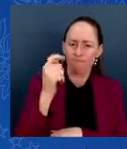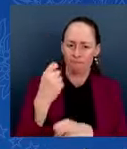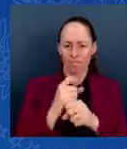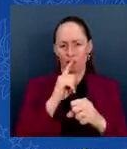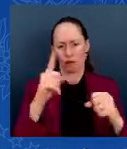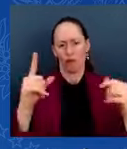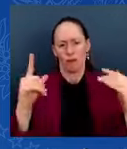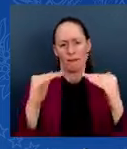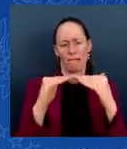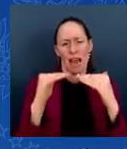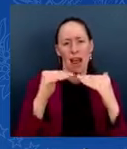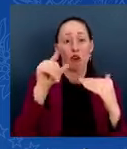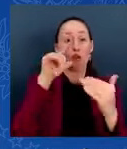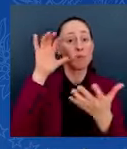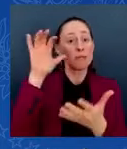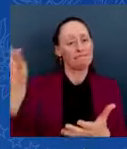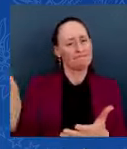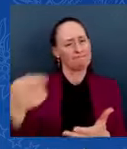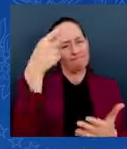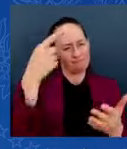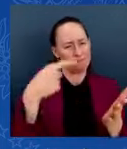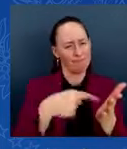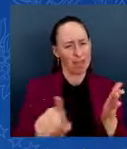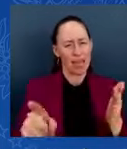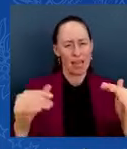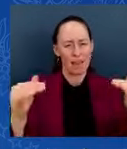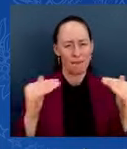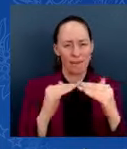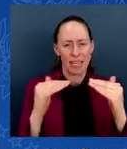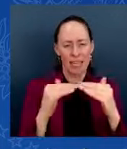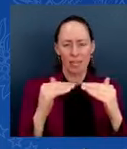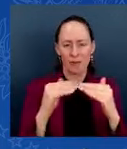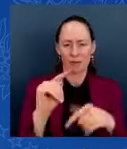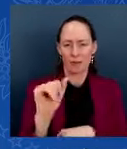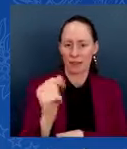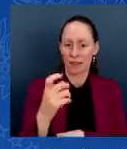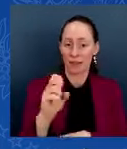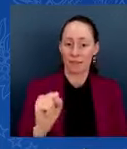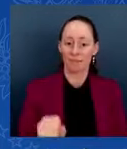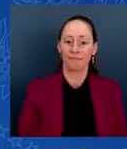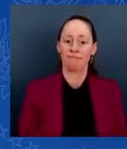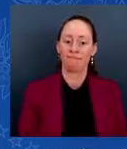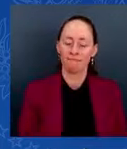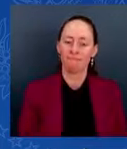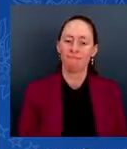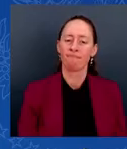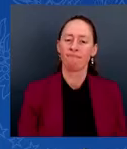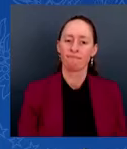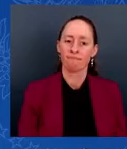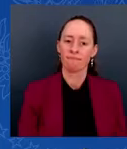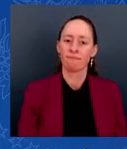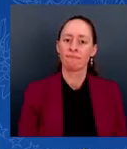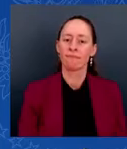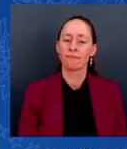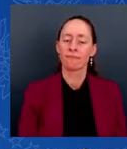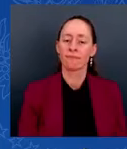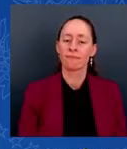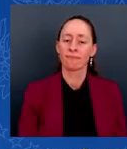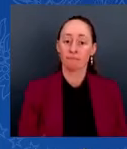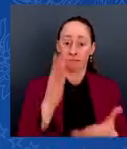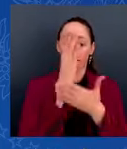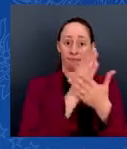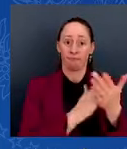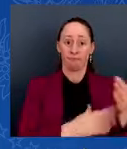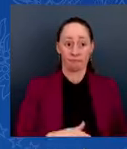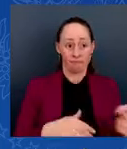announced steps to crack down on anti-competitive practices in health care. How many of you know we've been going after things called junk fees?